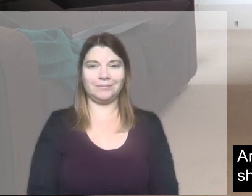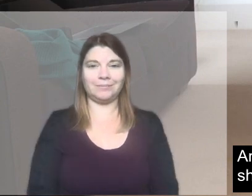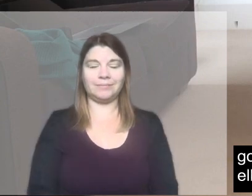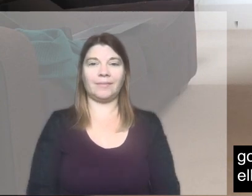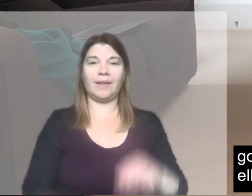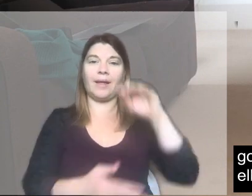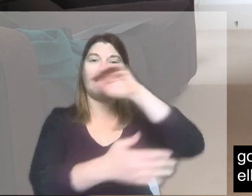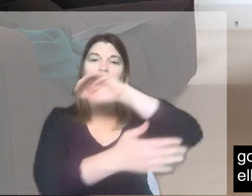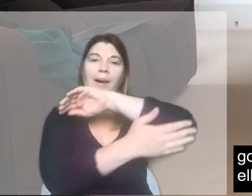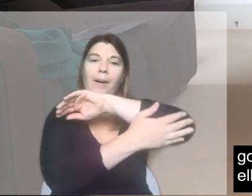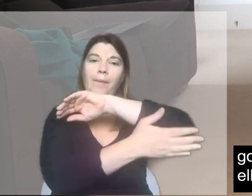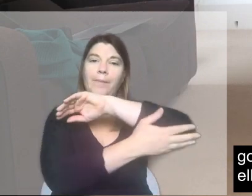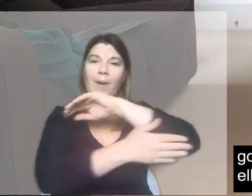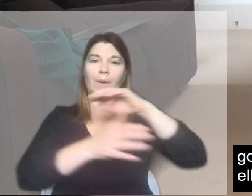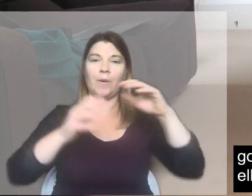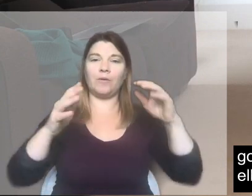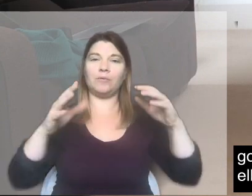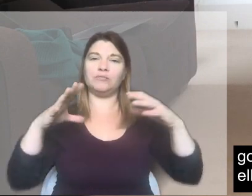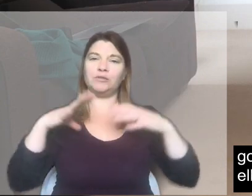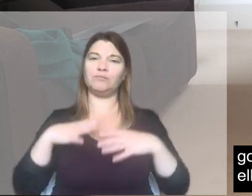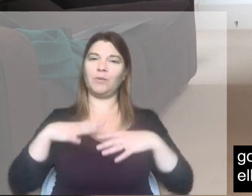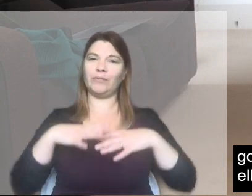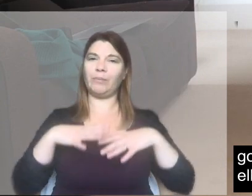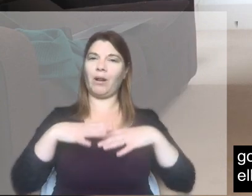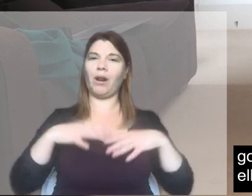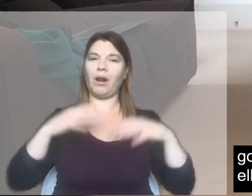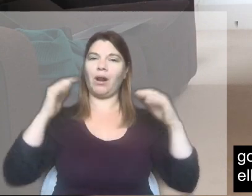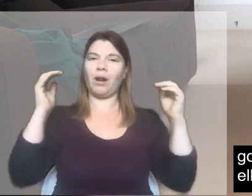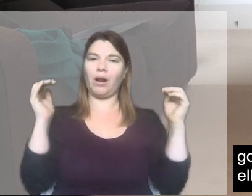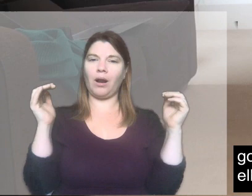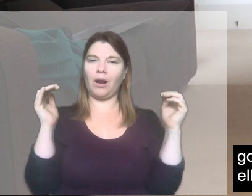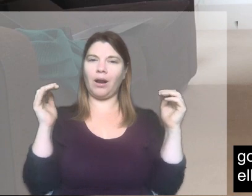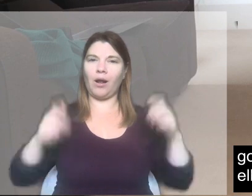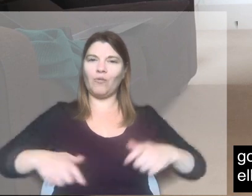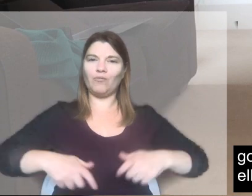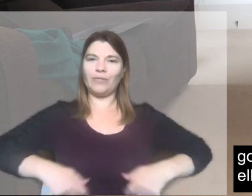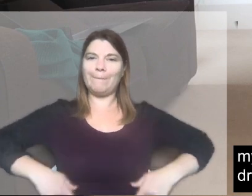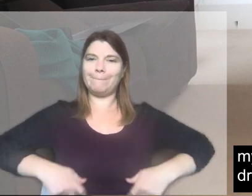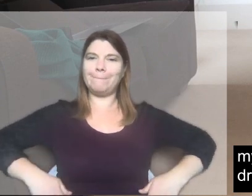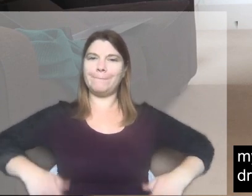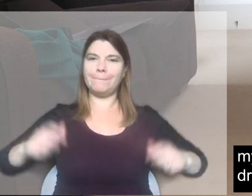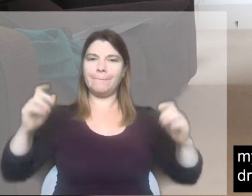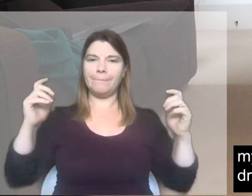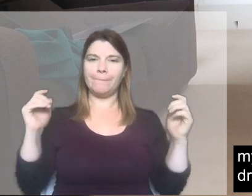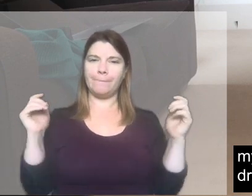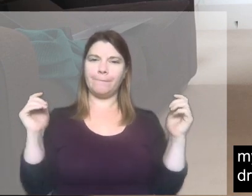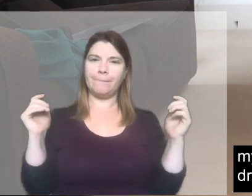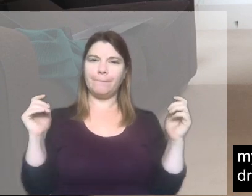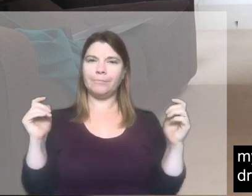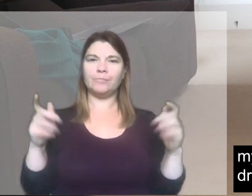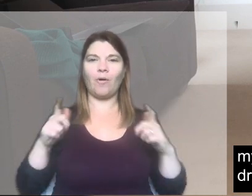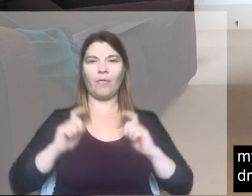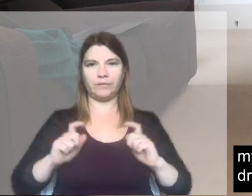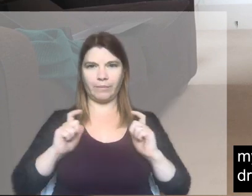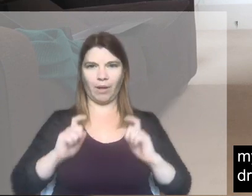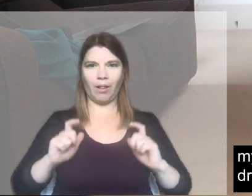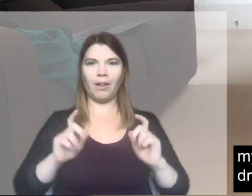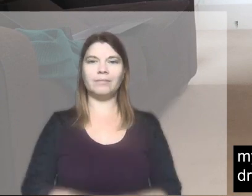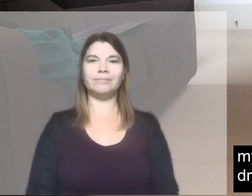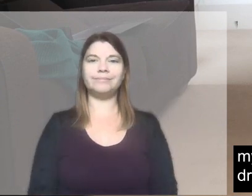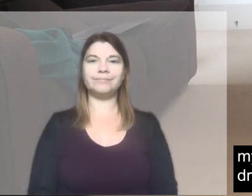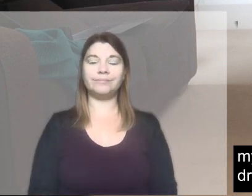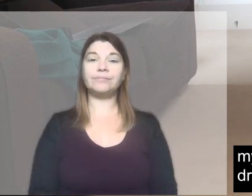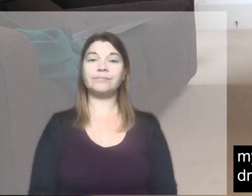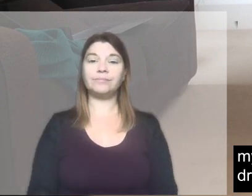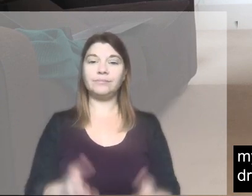So I've got my hands on my shoulders and my elbows are sort of resting down towards my rib cage. And now